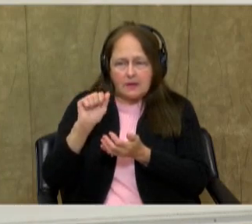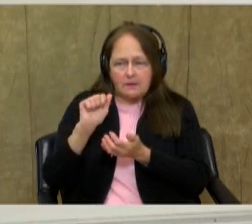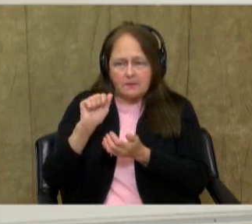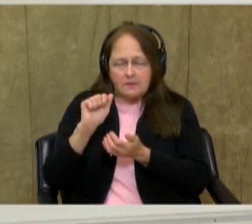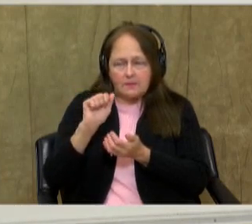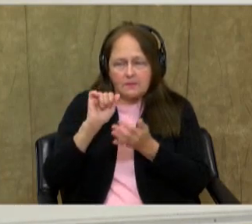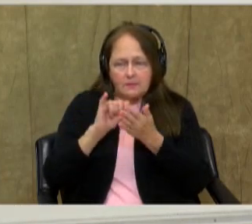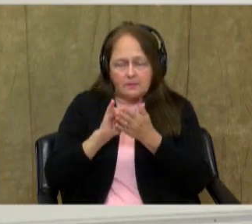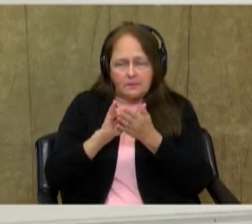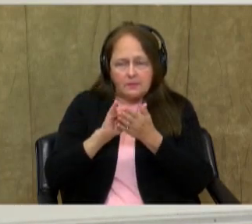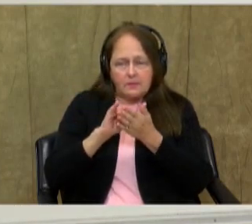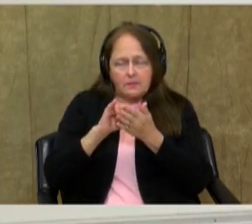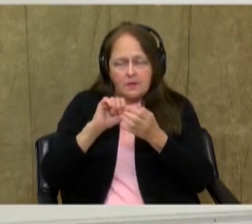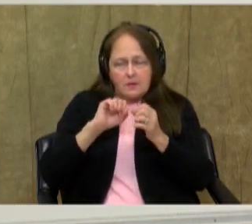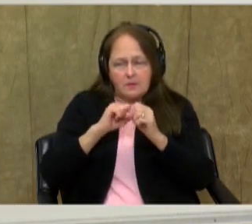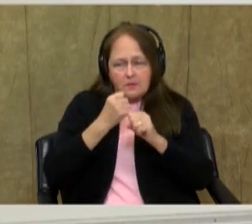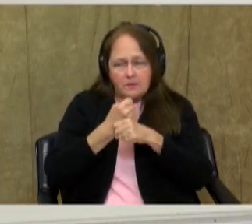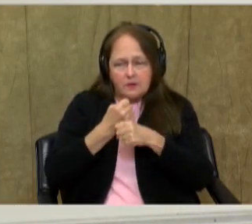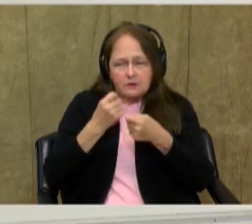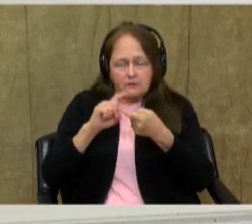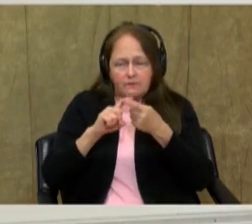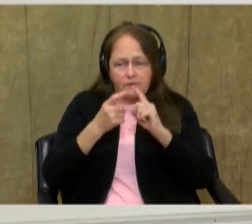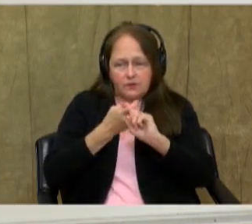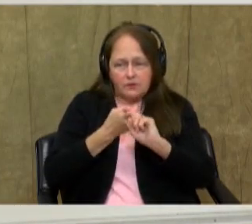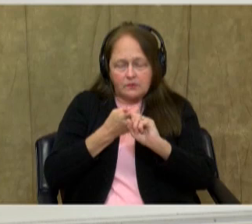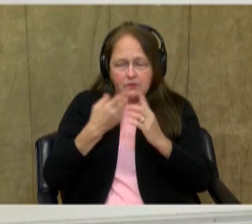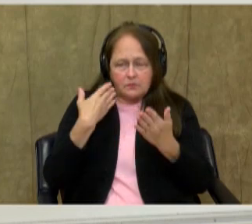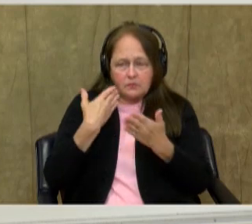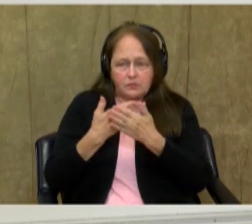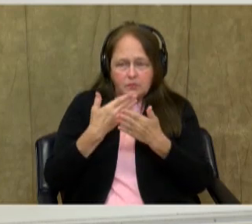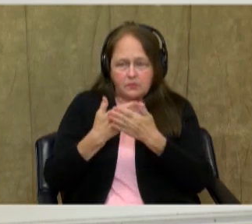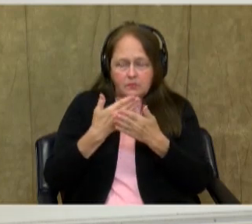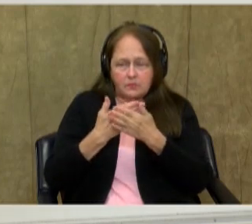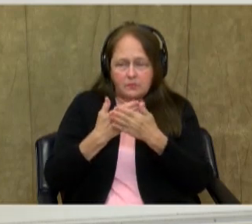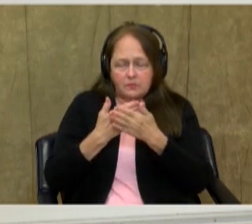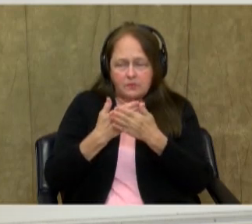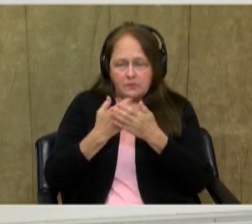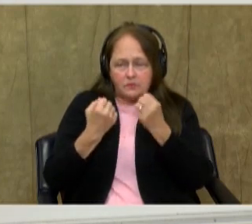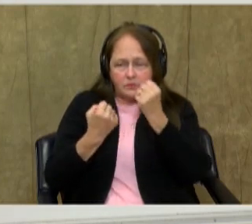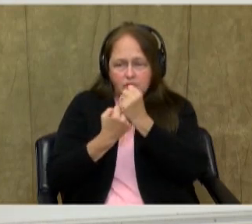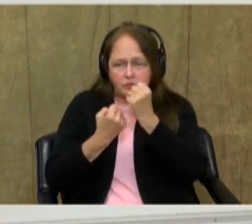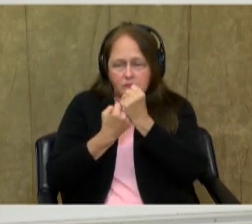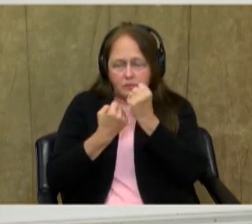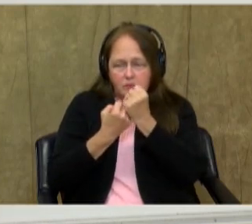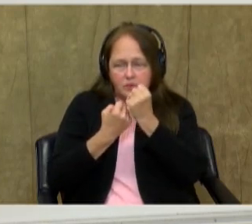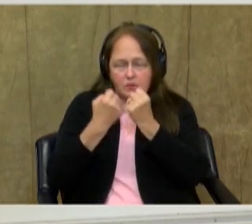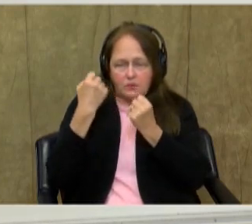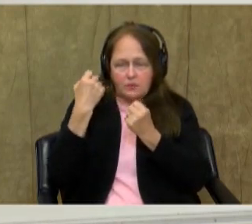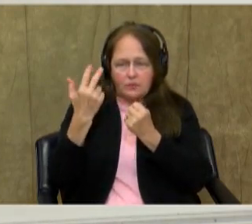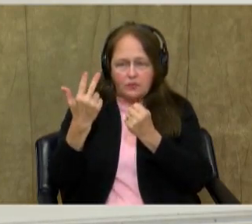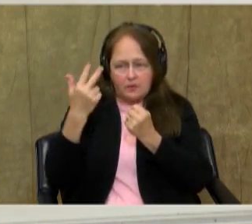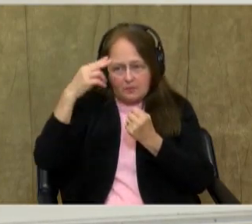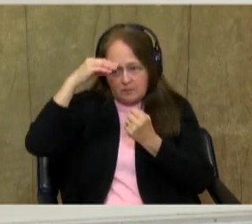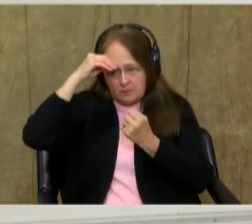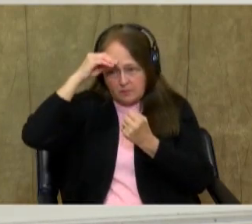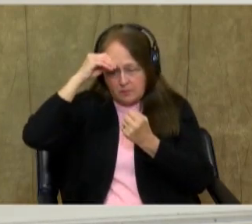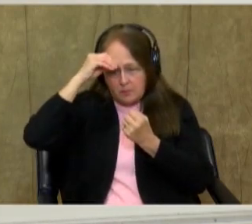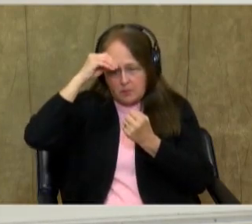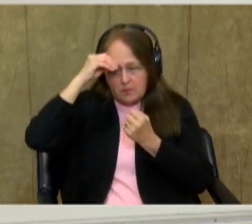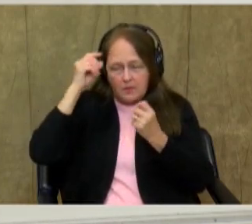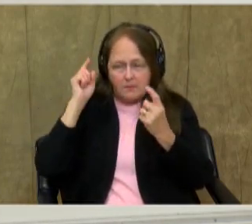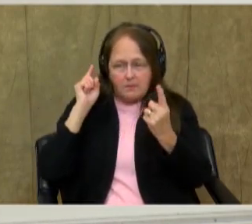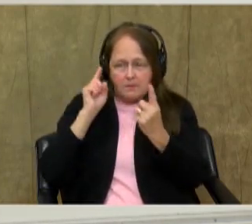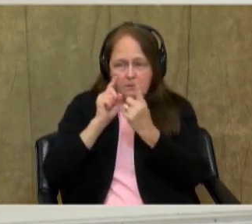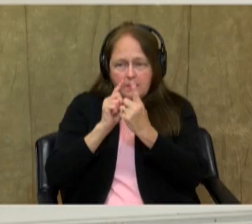He definitely made friends. And it proved that he made friends. His supporting details were the 3 boys that he actually